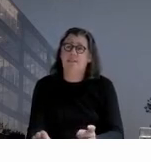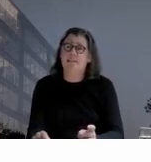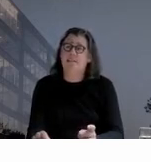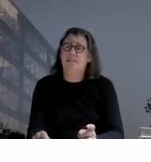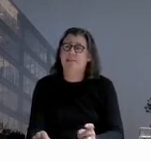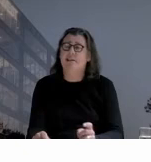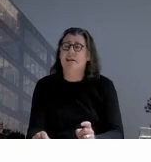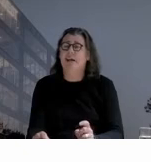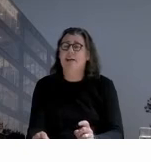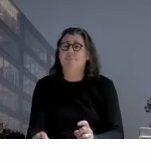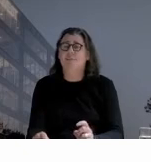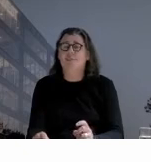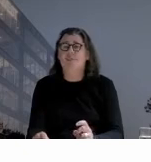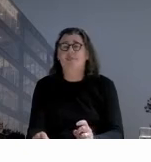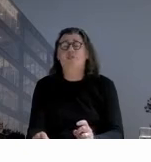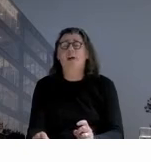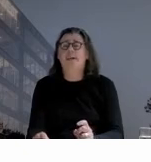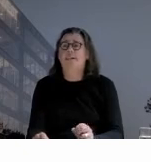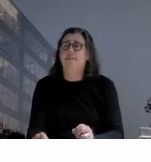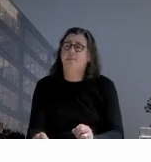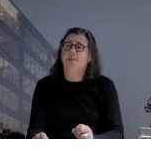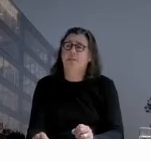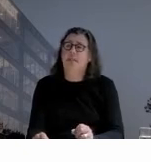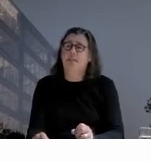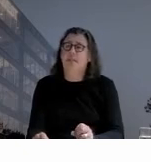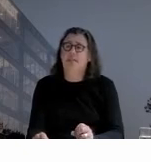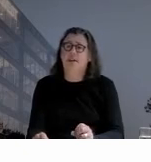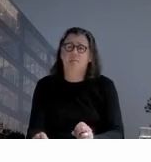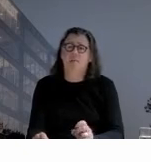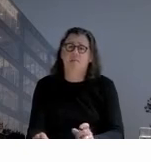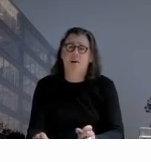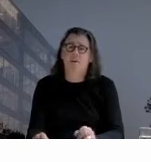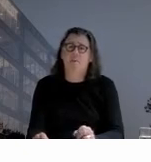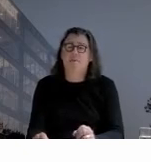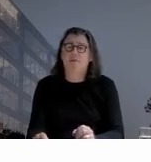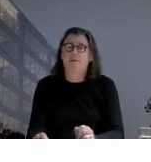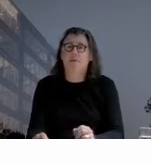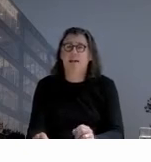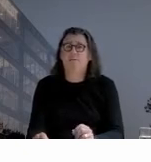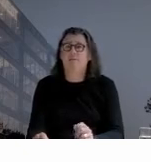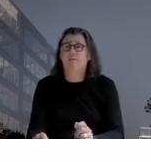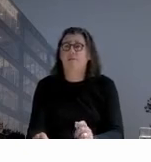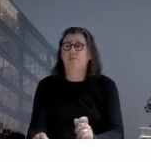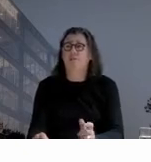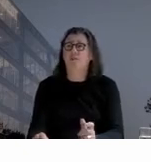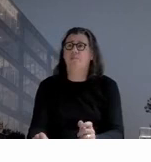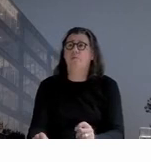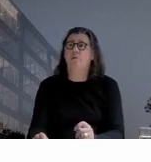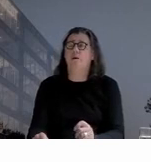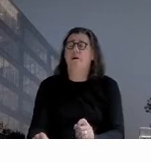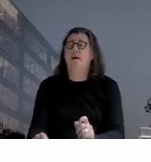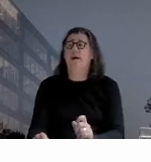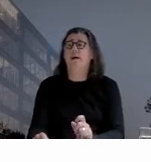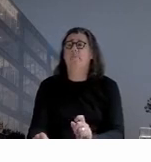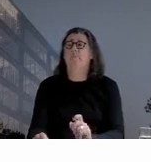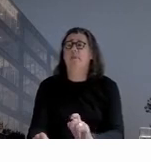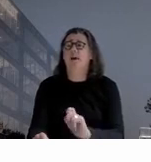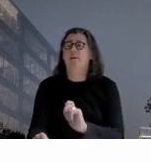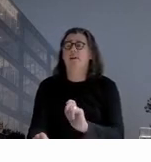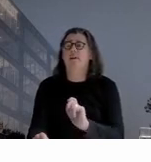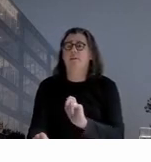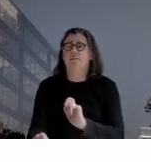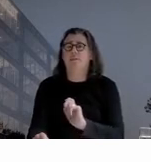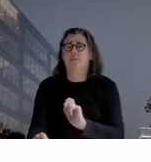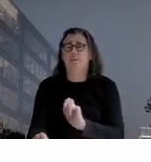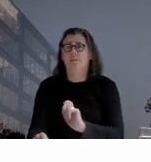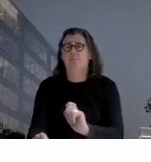the 60s. It was a detracting building in the urban environment, according to council. Couldn't agree more. But